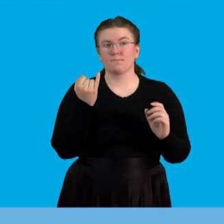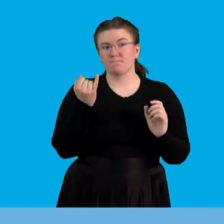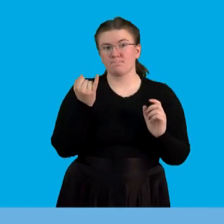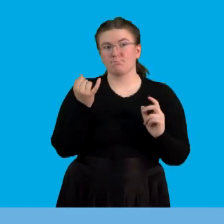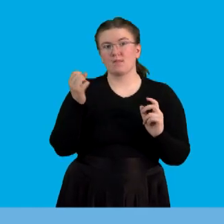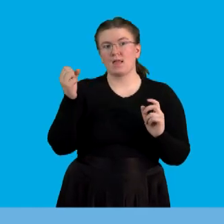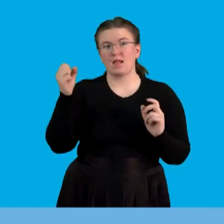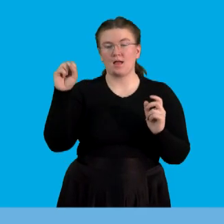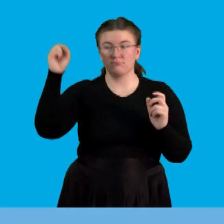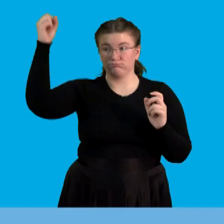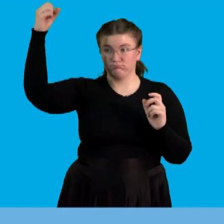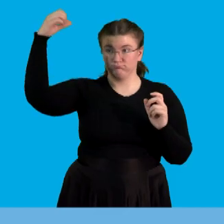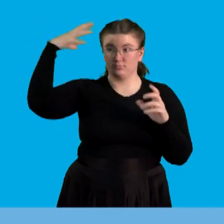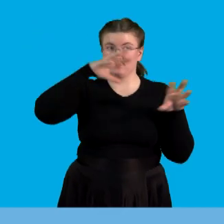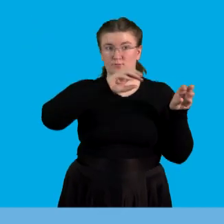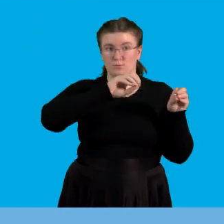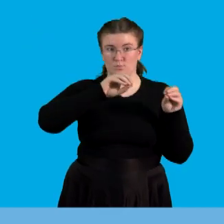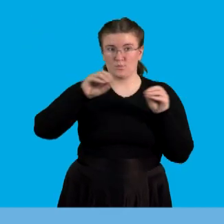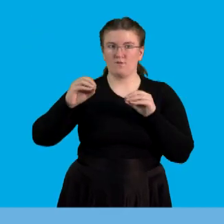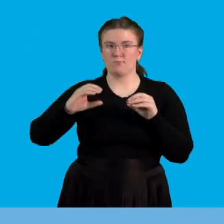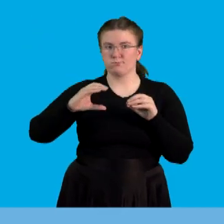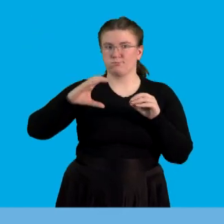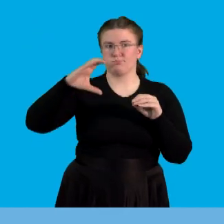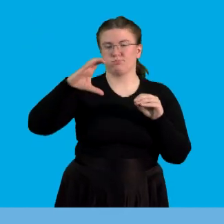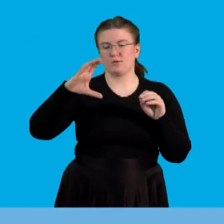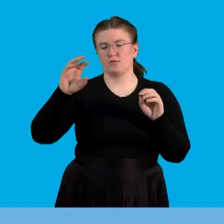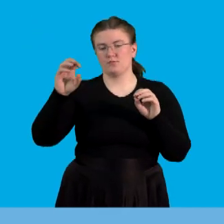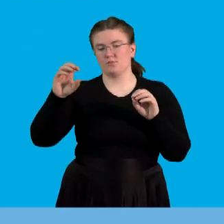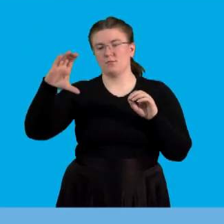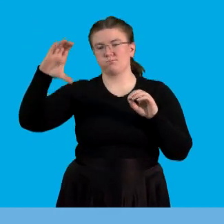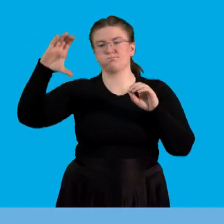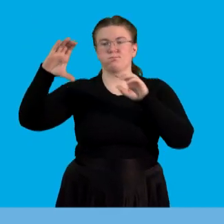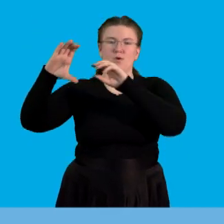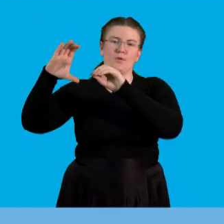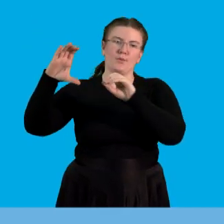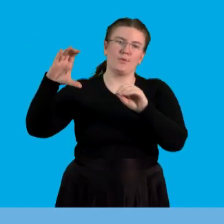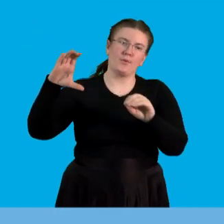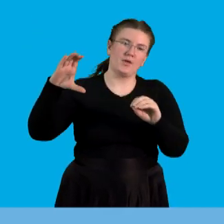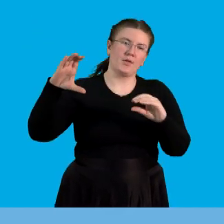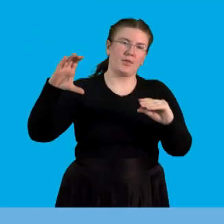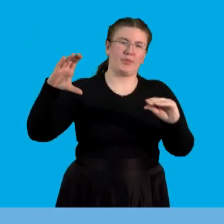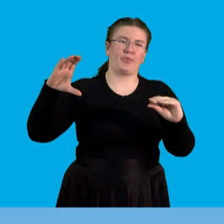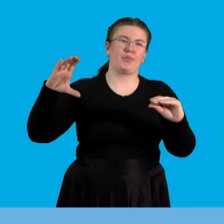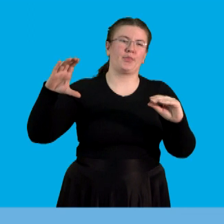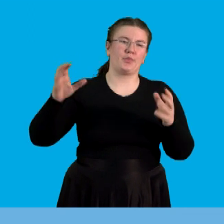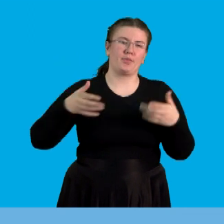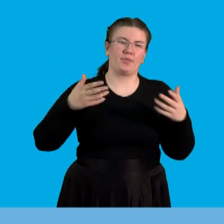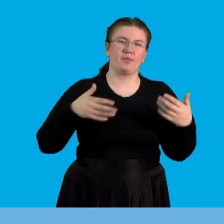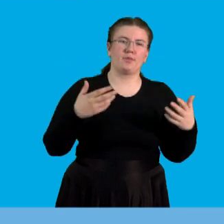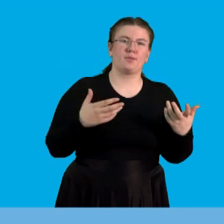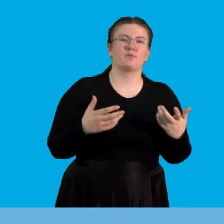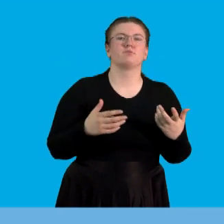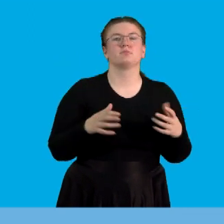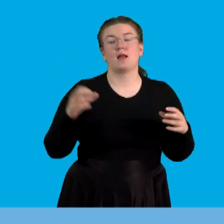light is going to speed up and move away from the normal. As we can see, or from less dense to more dense, the